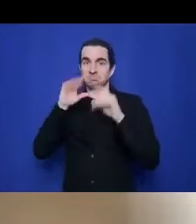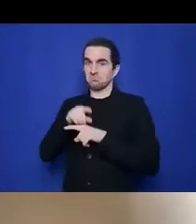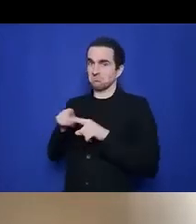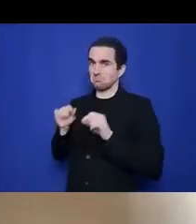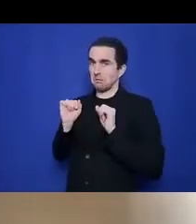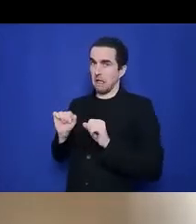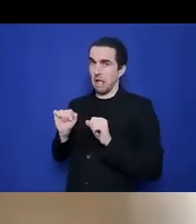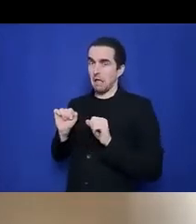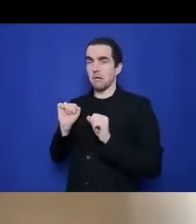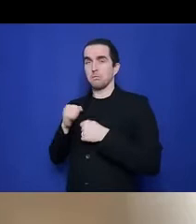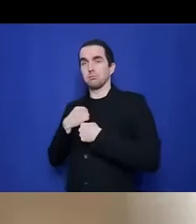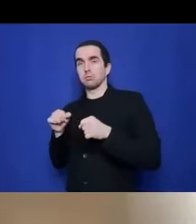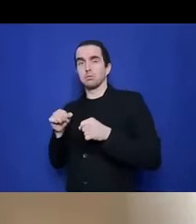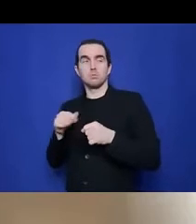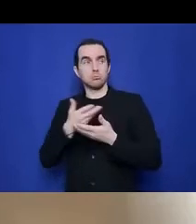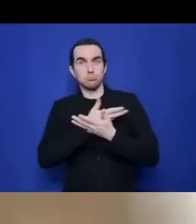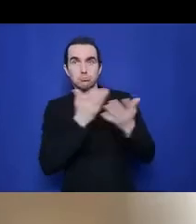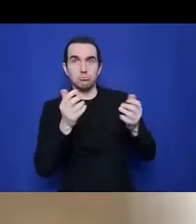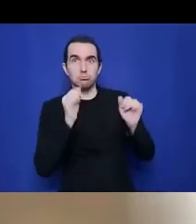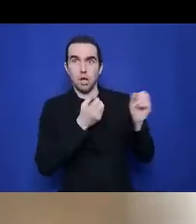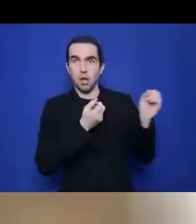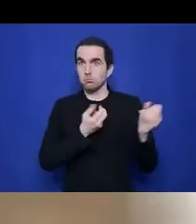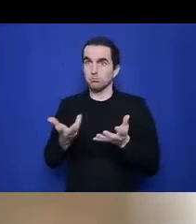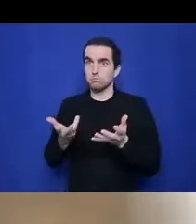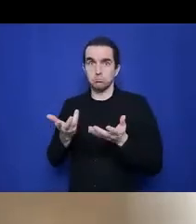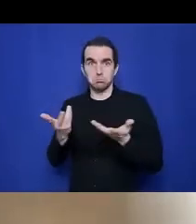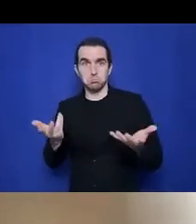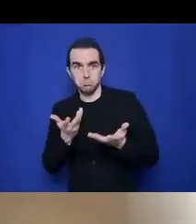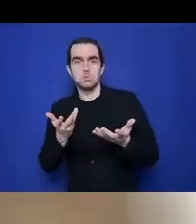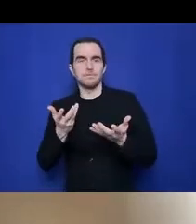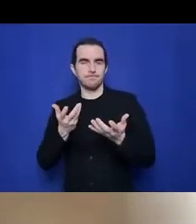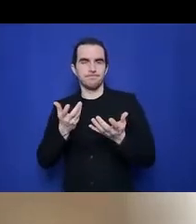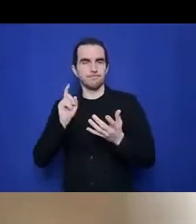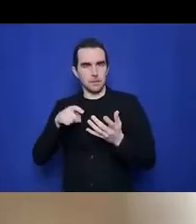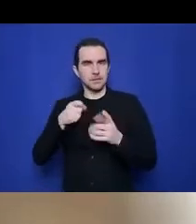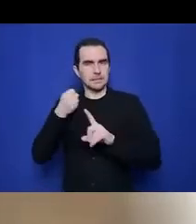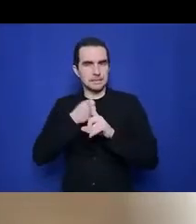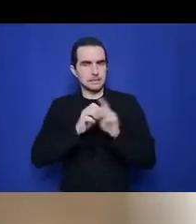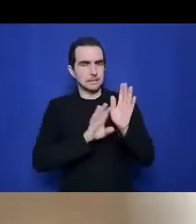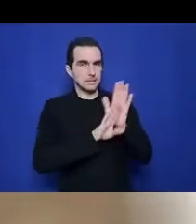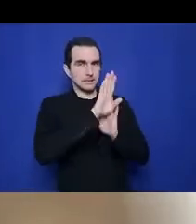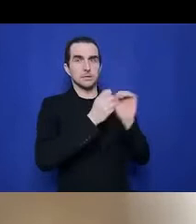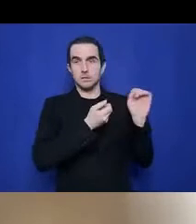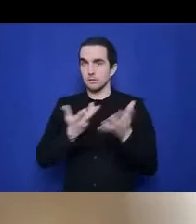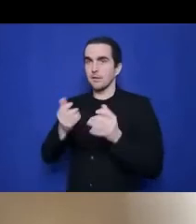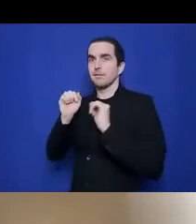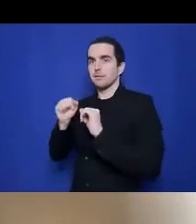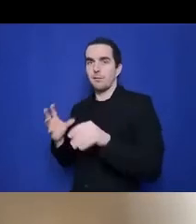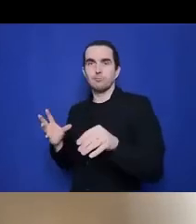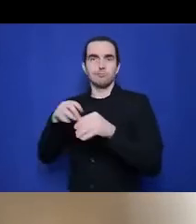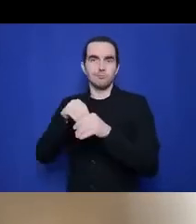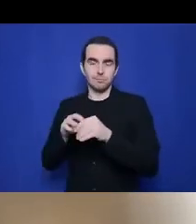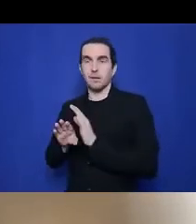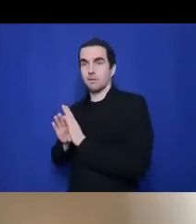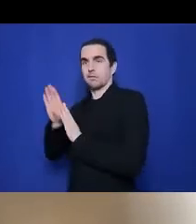being included in PE, physical education programs, or other local wellness programs. This could